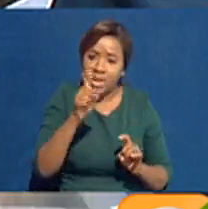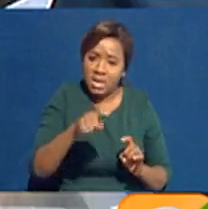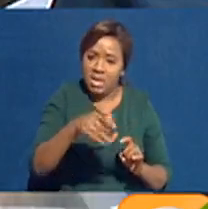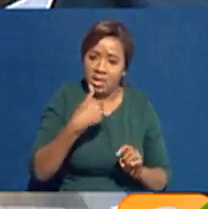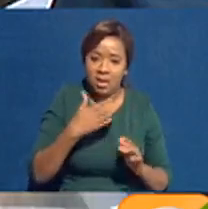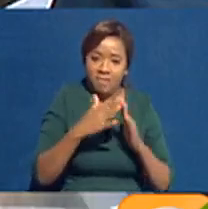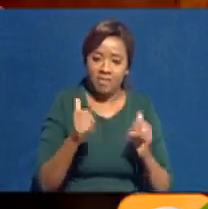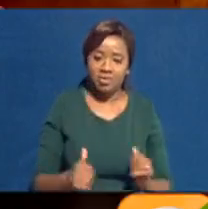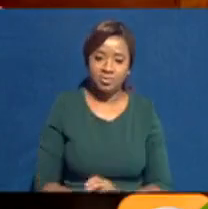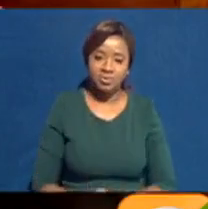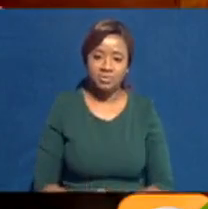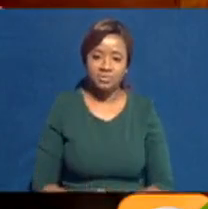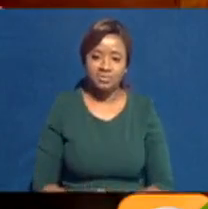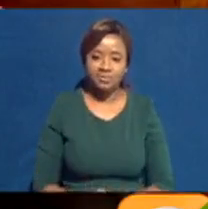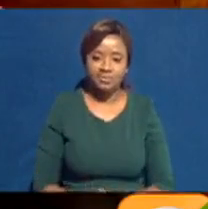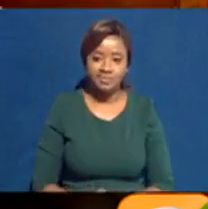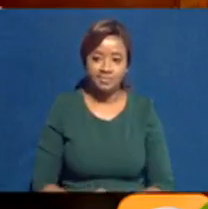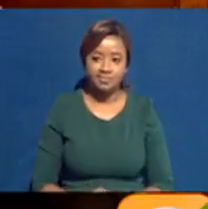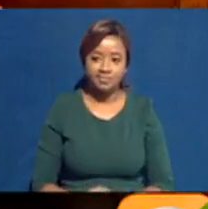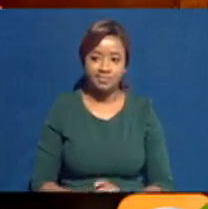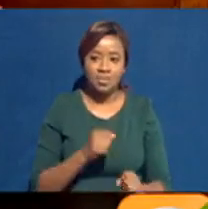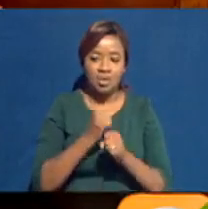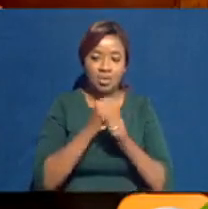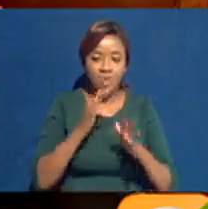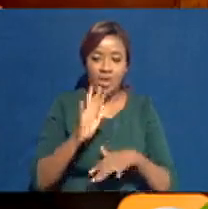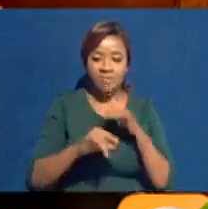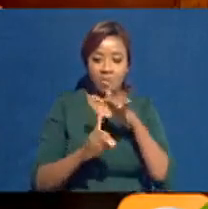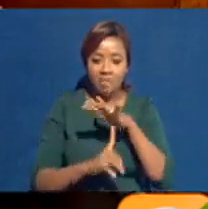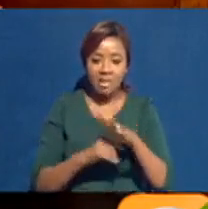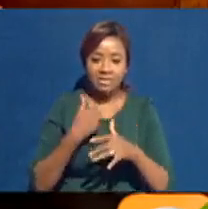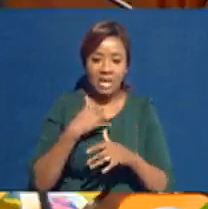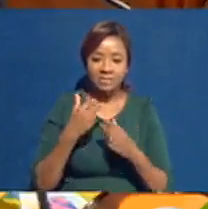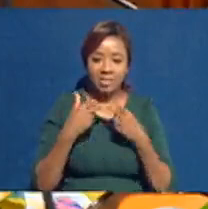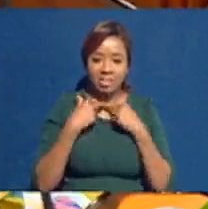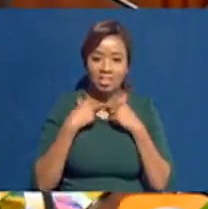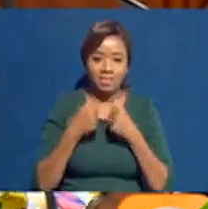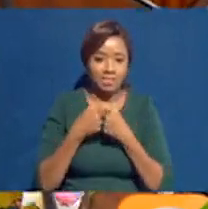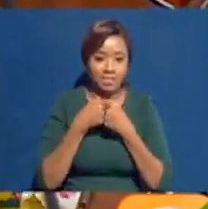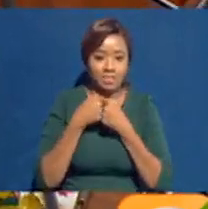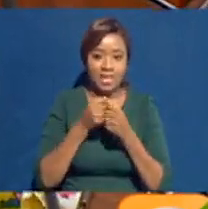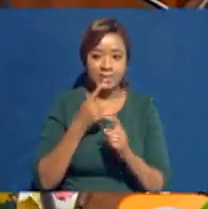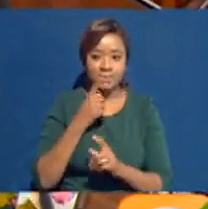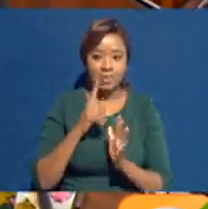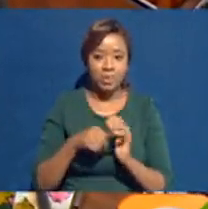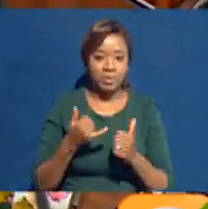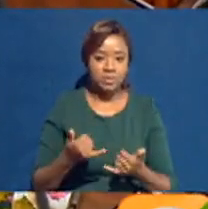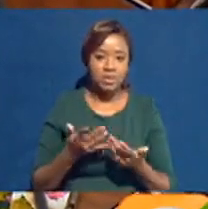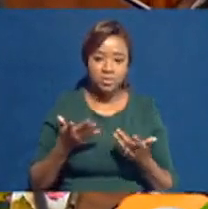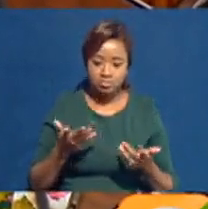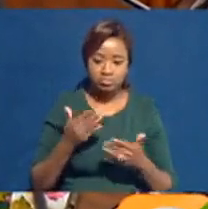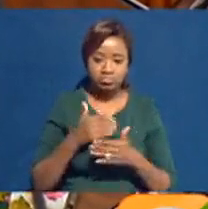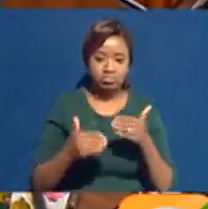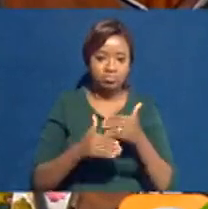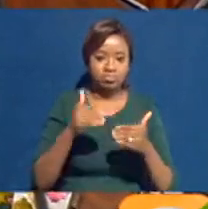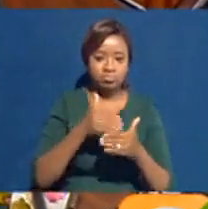country. Officials from the ministry who were hard pressed on pending bills said the scrapping out of the construction levy